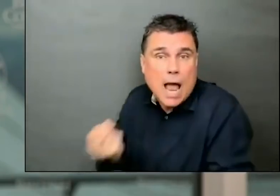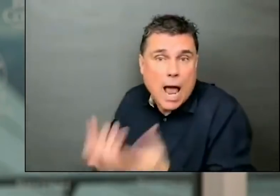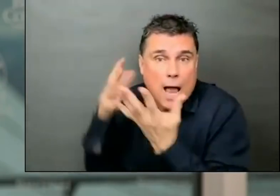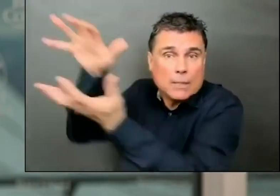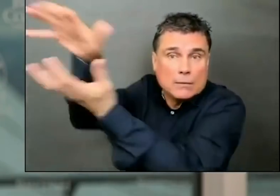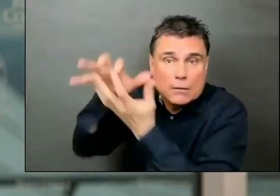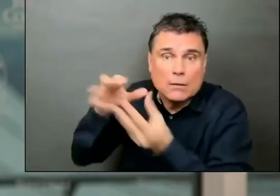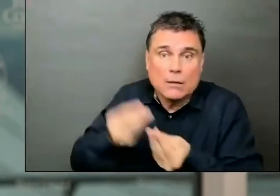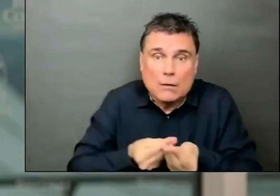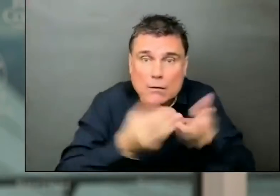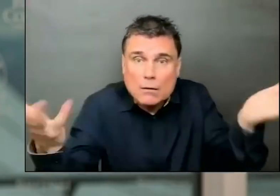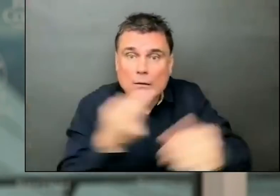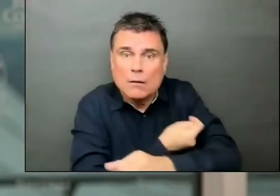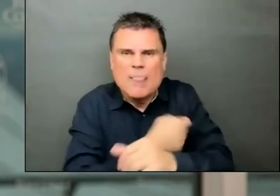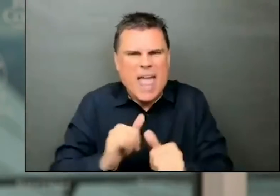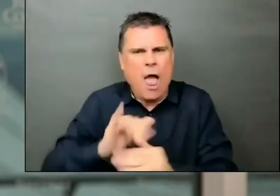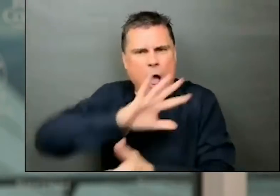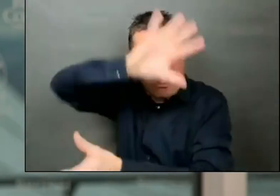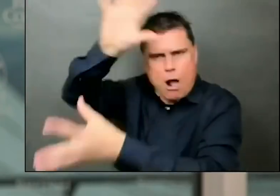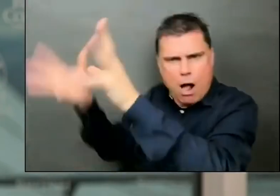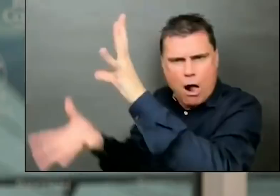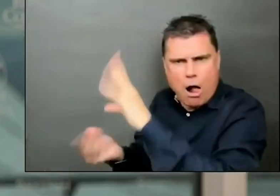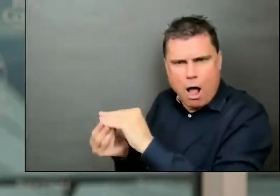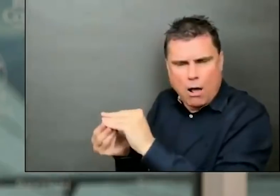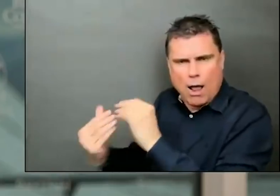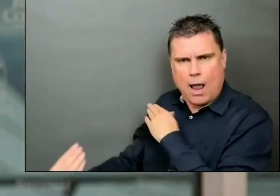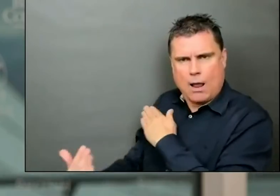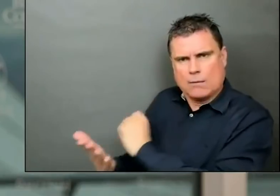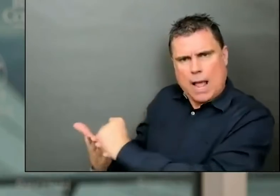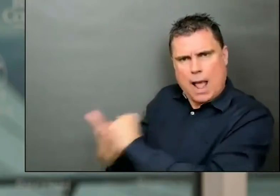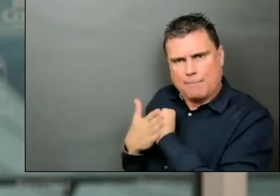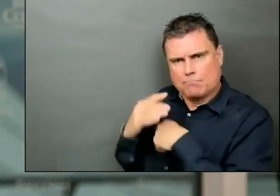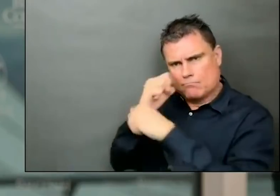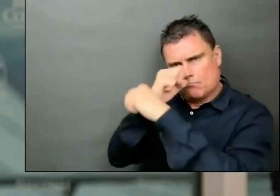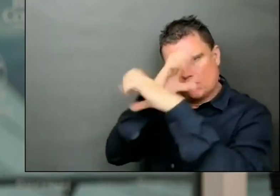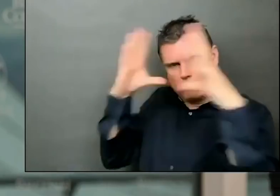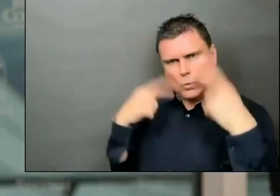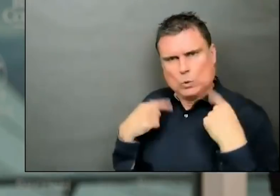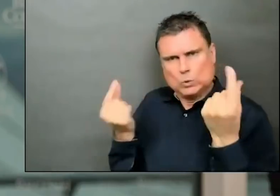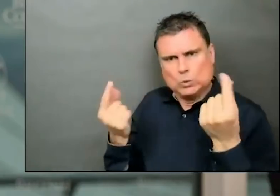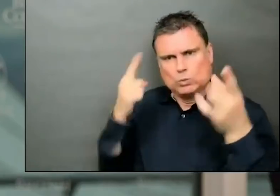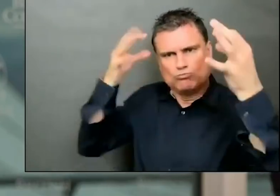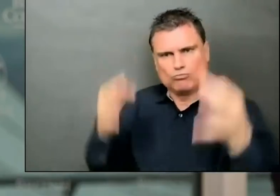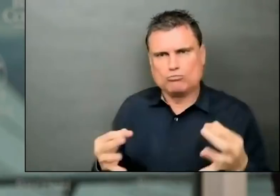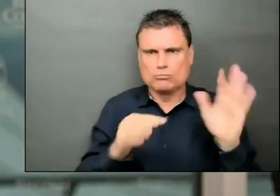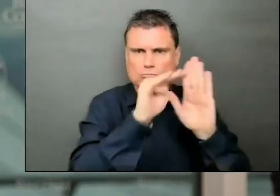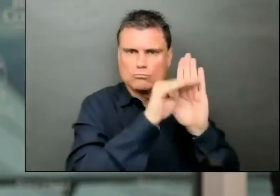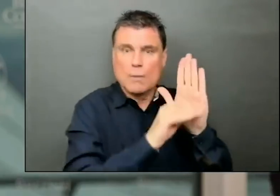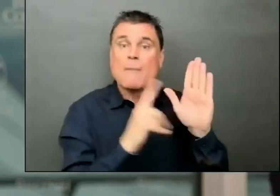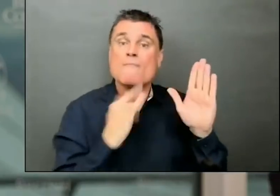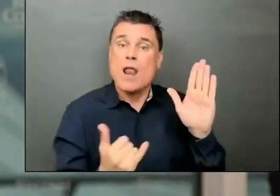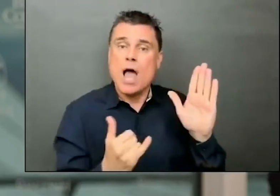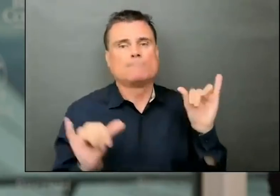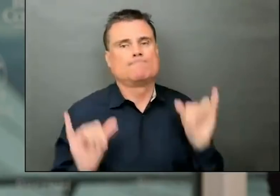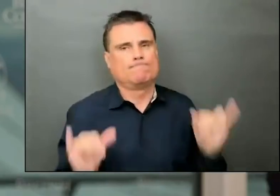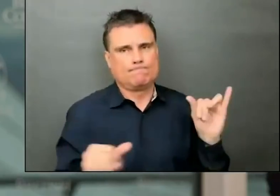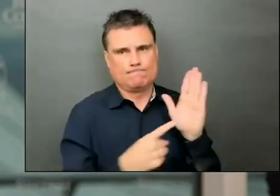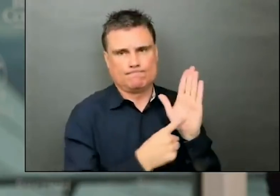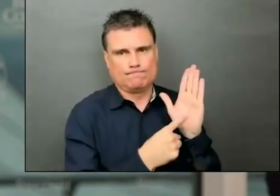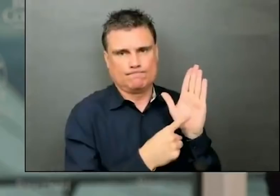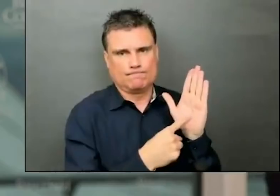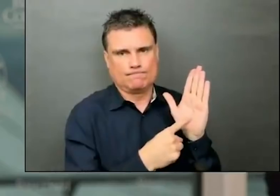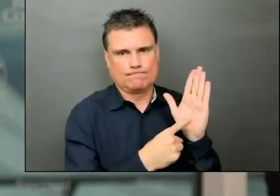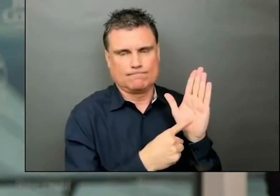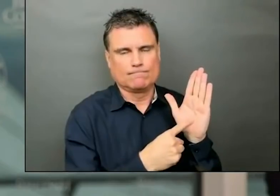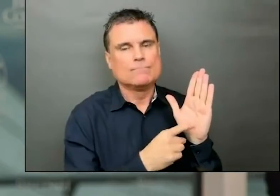program. Right now, we need to stay the path. We need to buy time. We need to buy